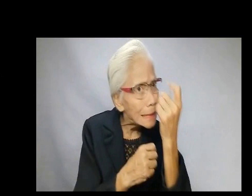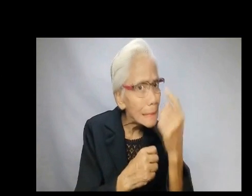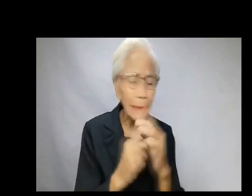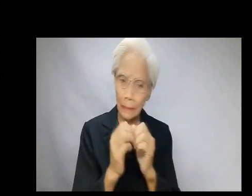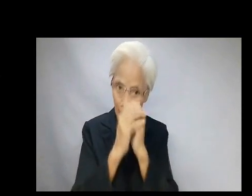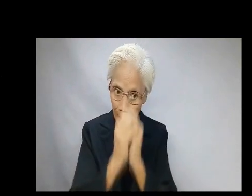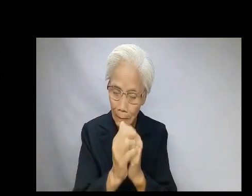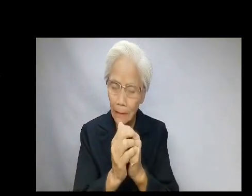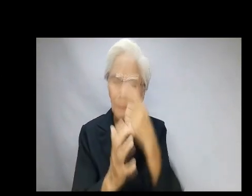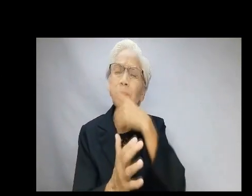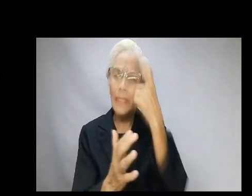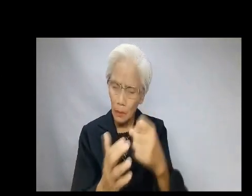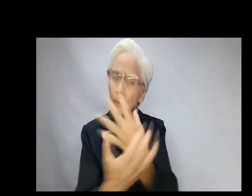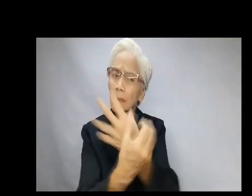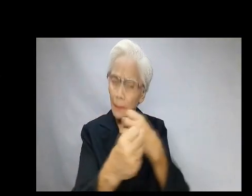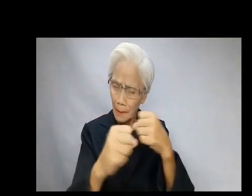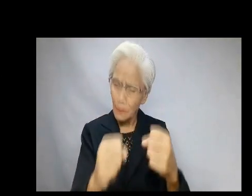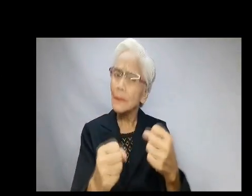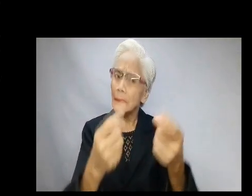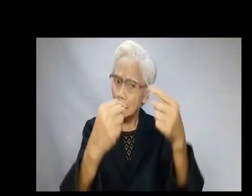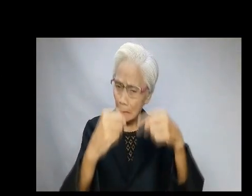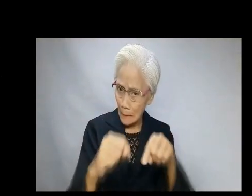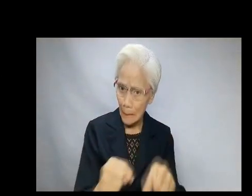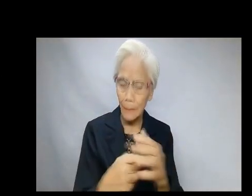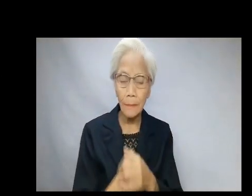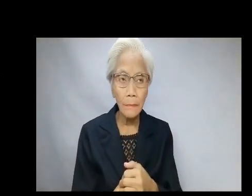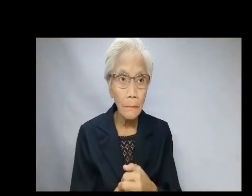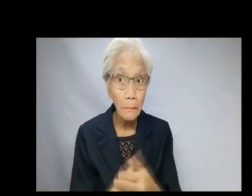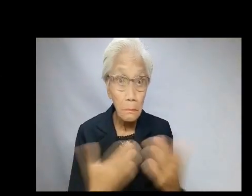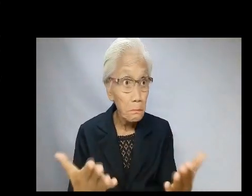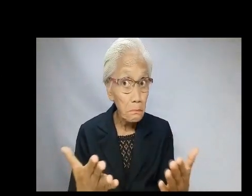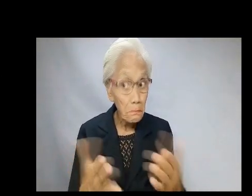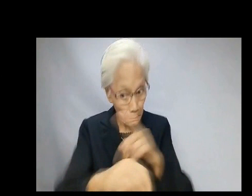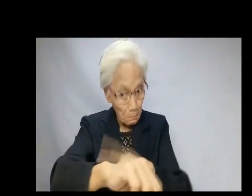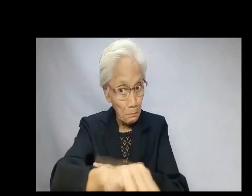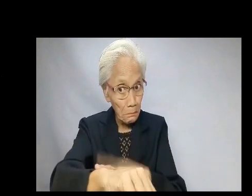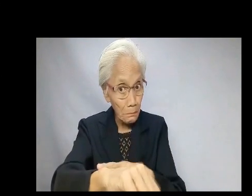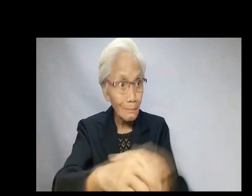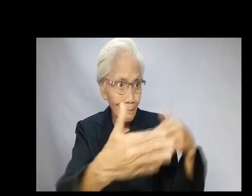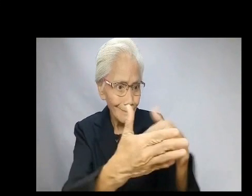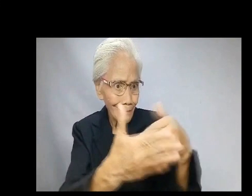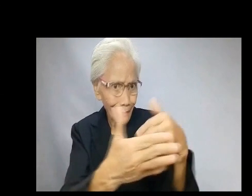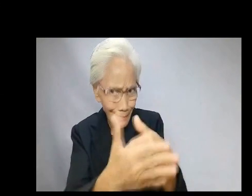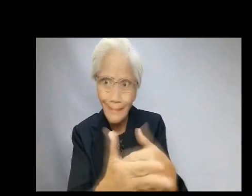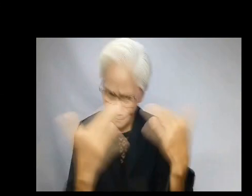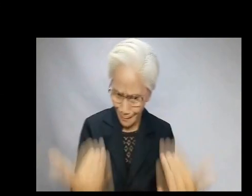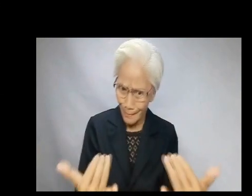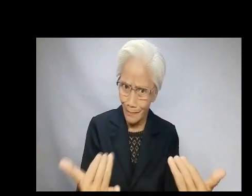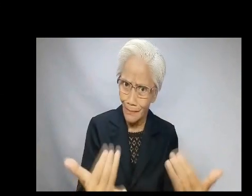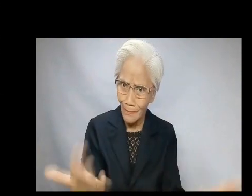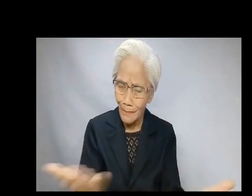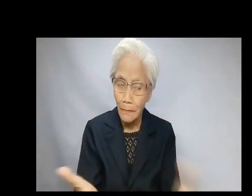because salvation is coming from the Jews. But the hour is coming, and is now here,